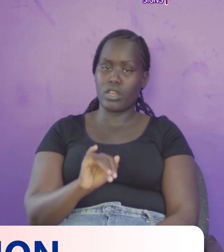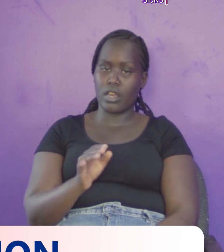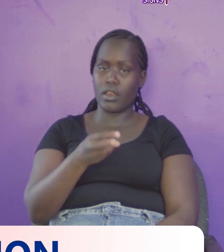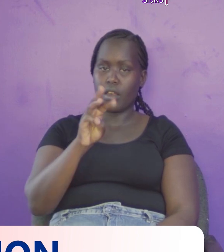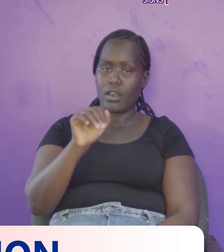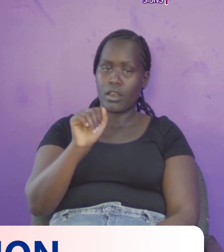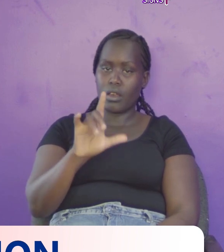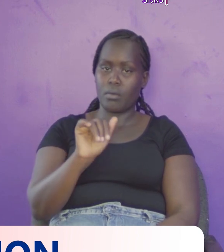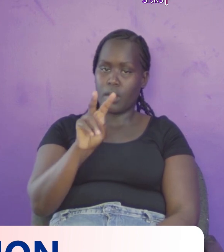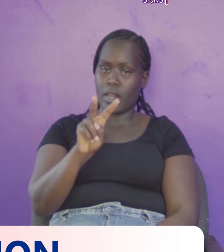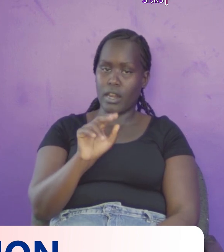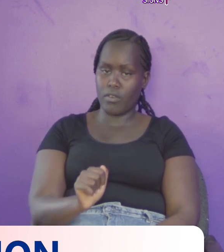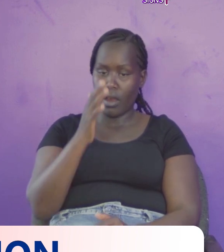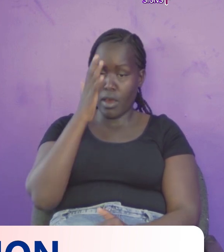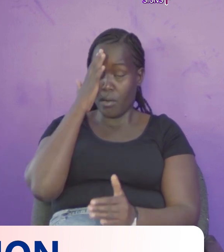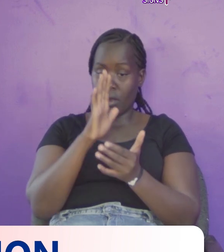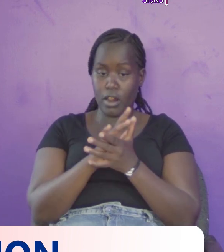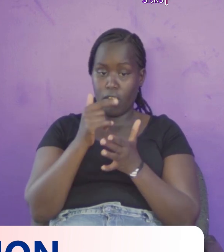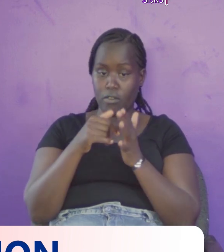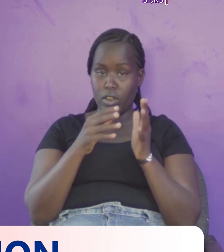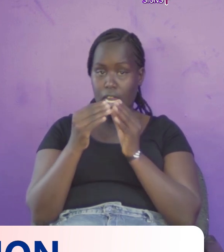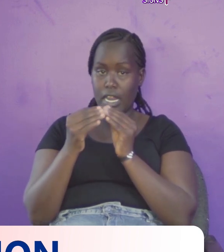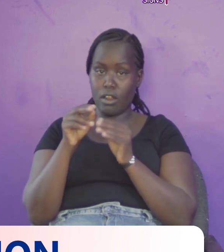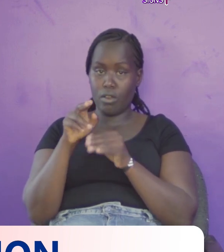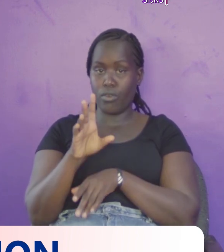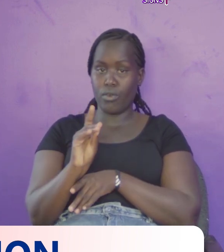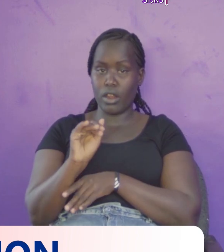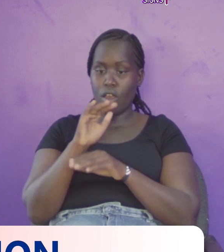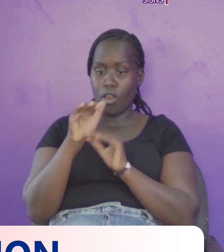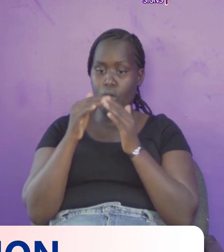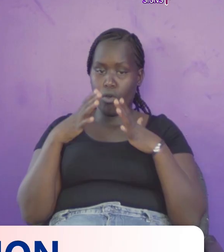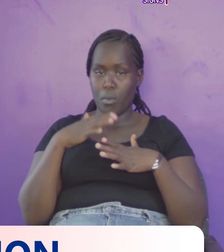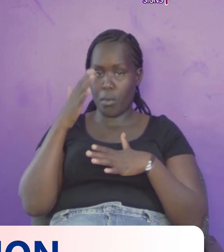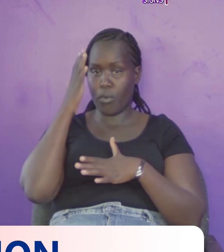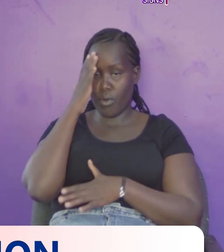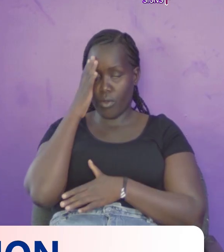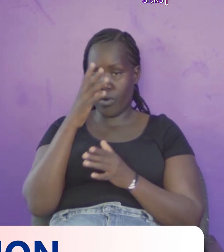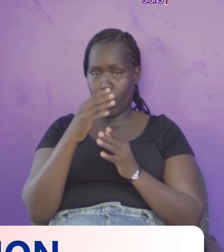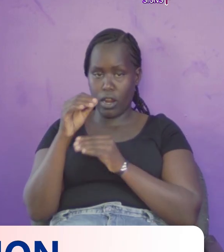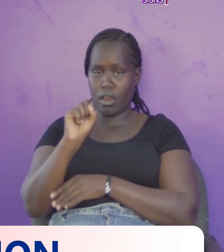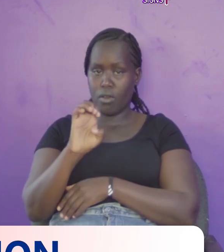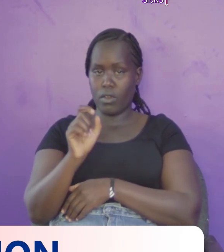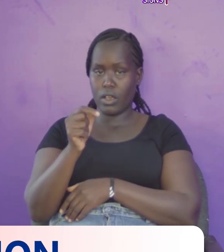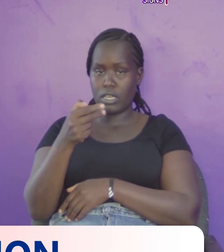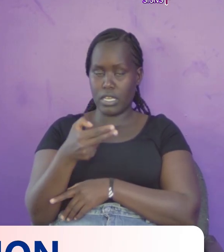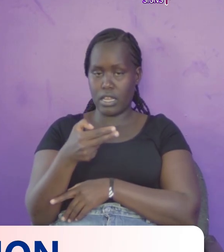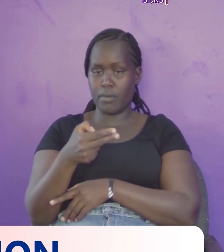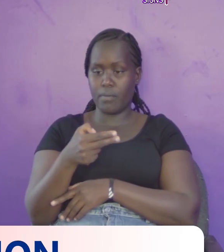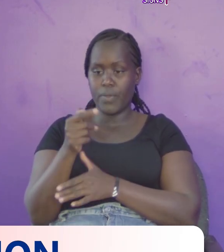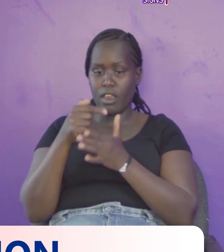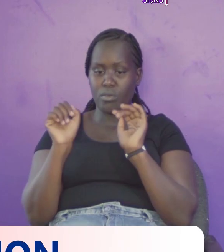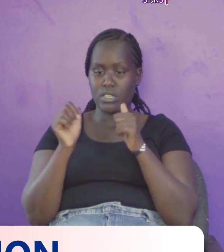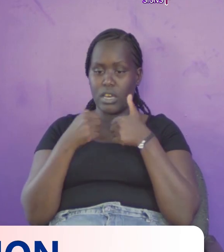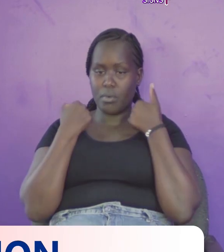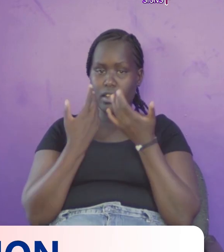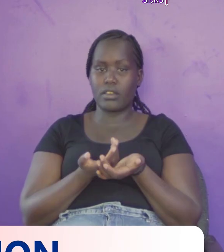Malava. Can you believe it? Ilienda kwa UDA. Everybody knew that inaenda kwa Seth Panyako. It had to go to somebody. What anyway. happened?